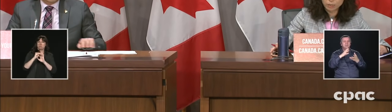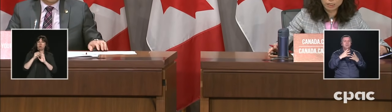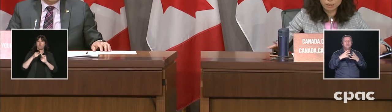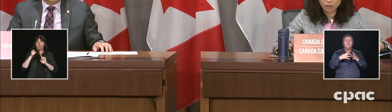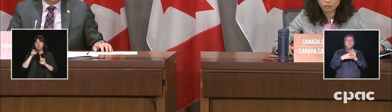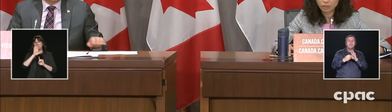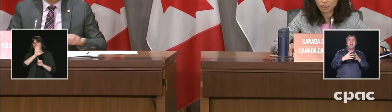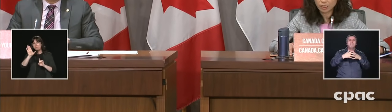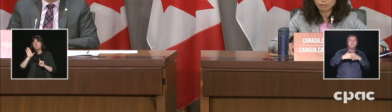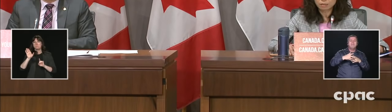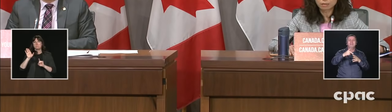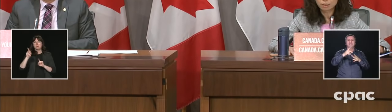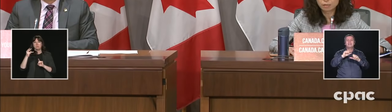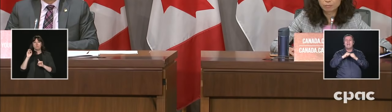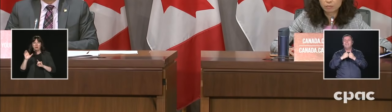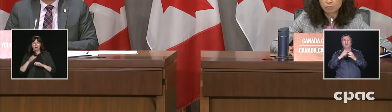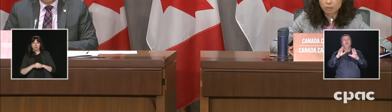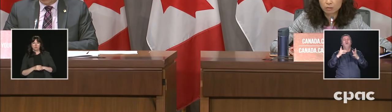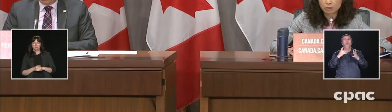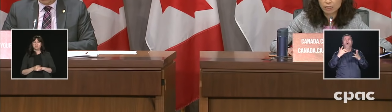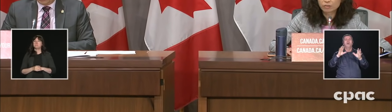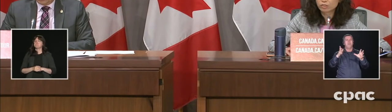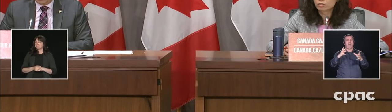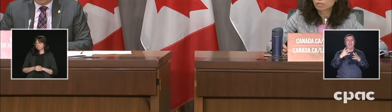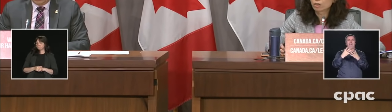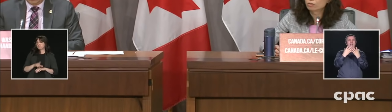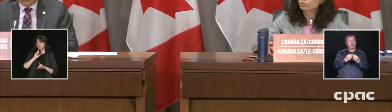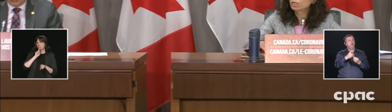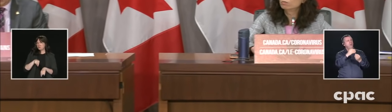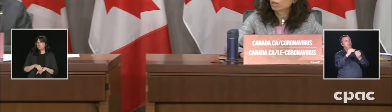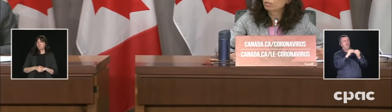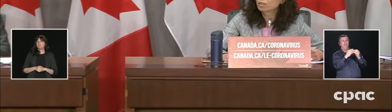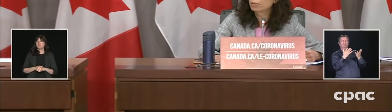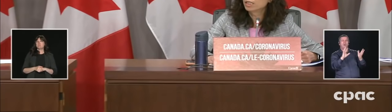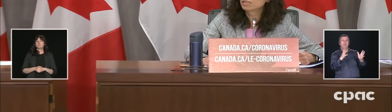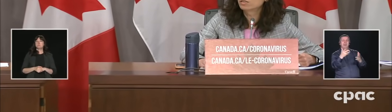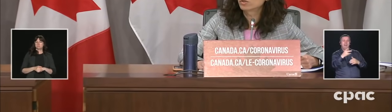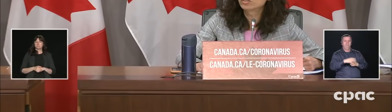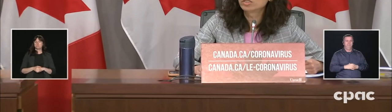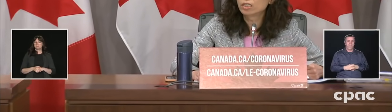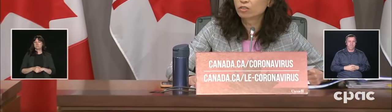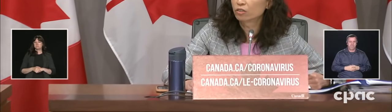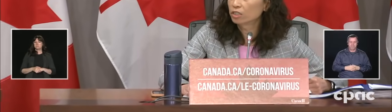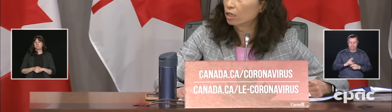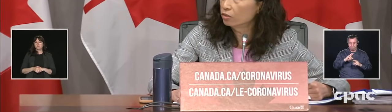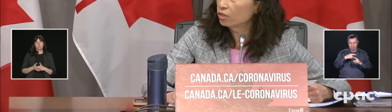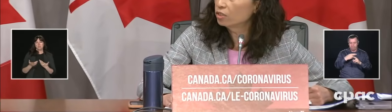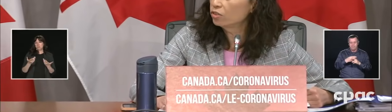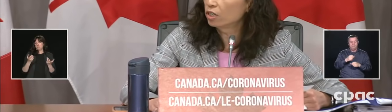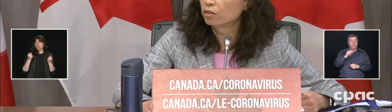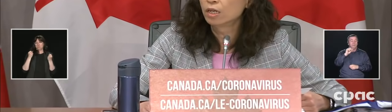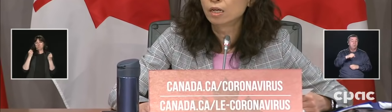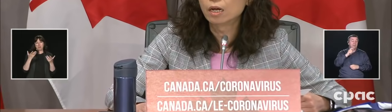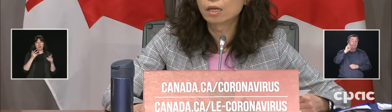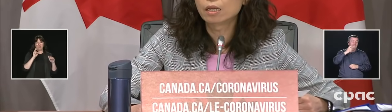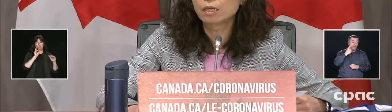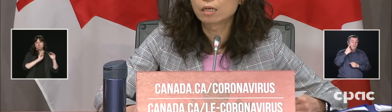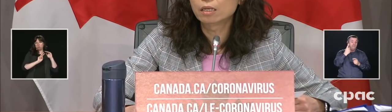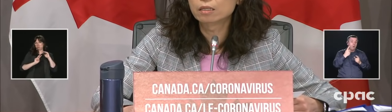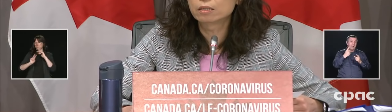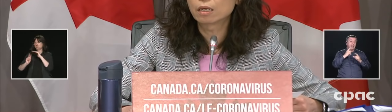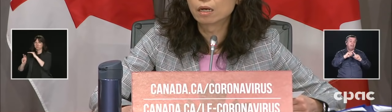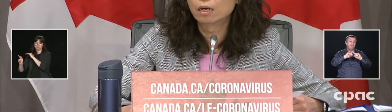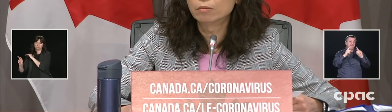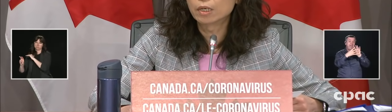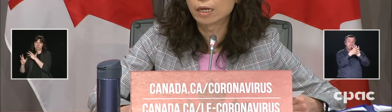so we know that you have to use a whole suite of models depending on the question that you're trying to answer. So I think